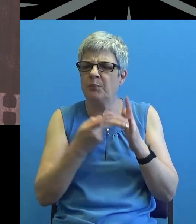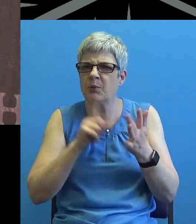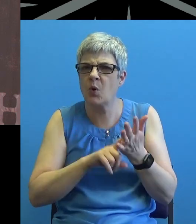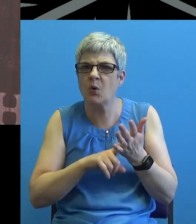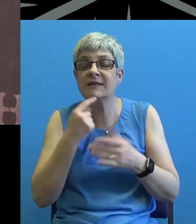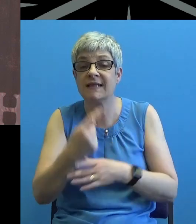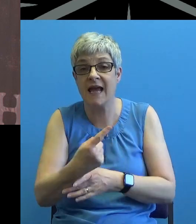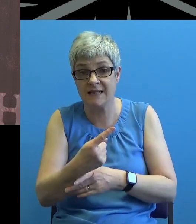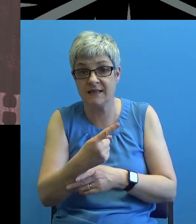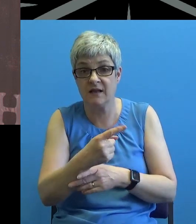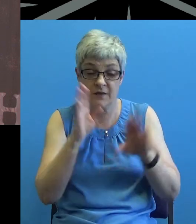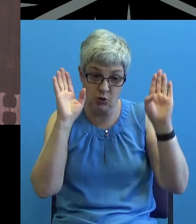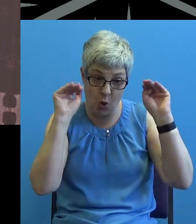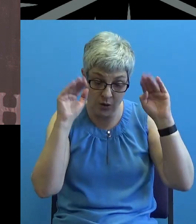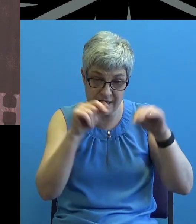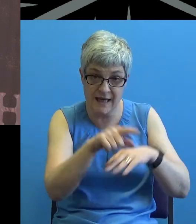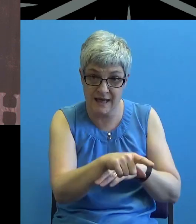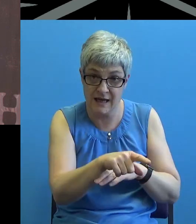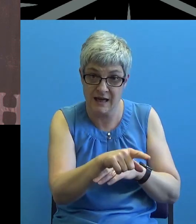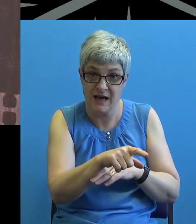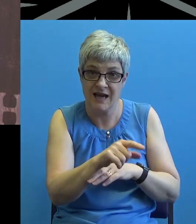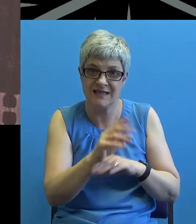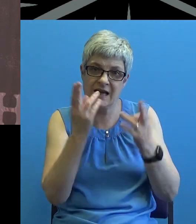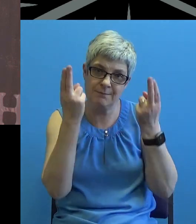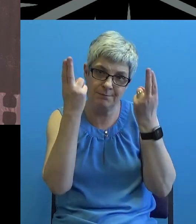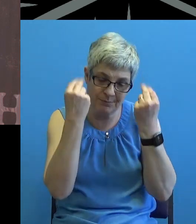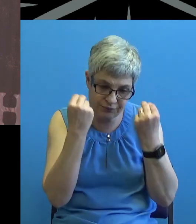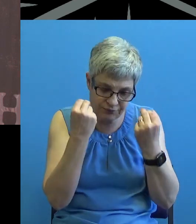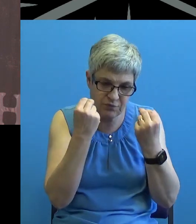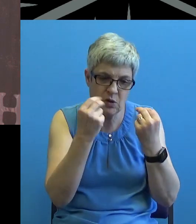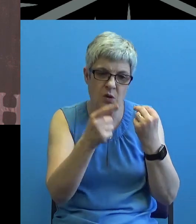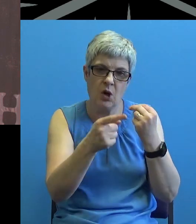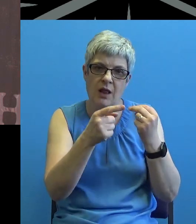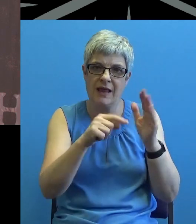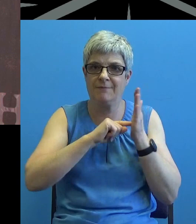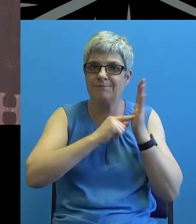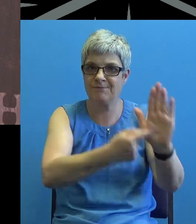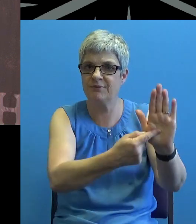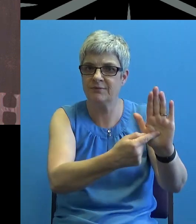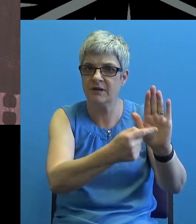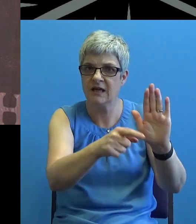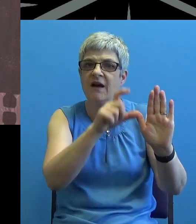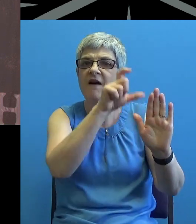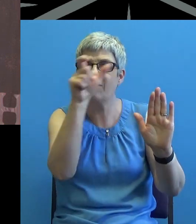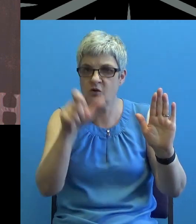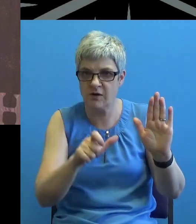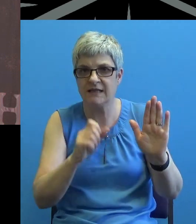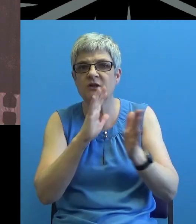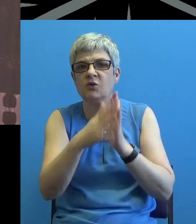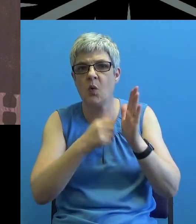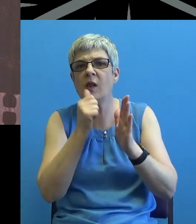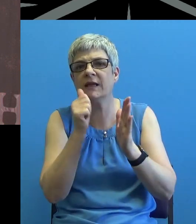donkey, the colt, is a humble notice board of Christ's holiness.